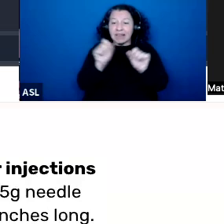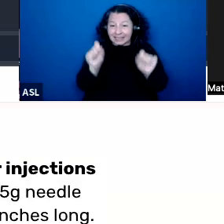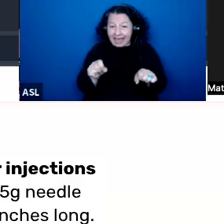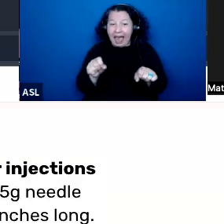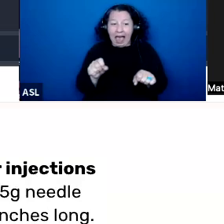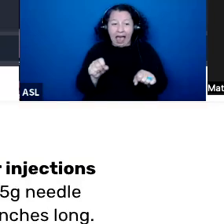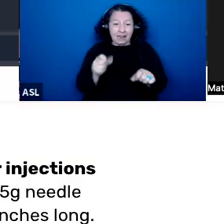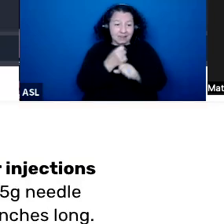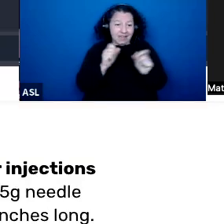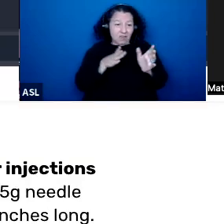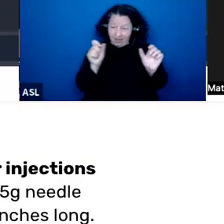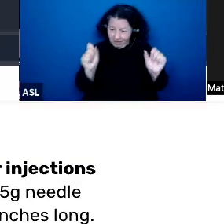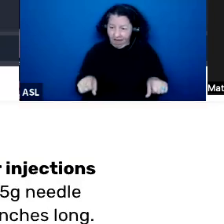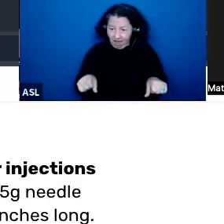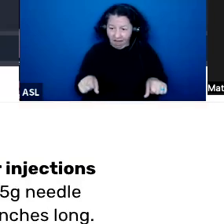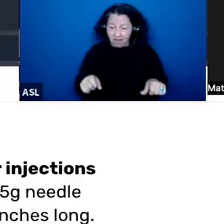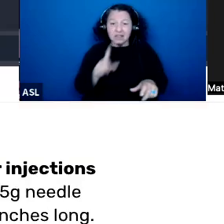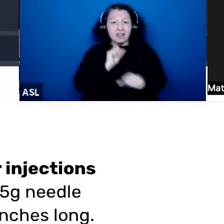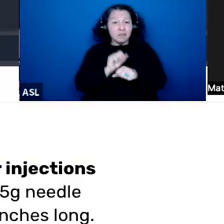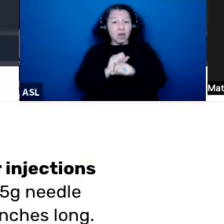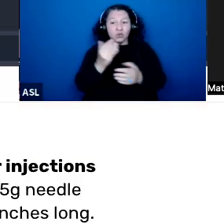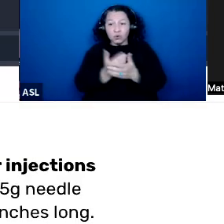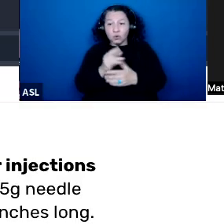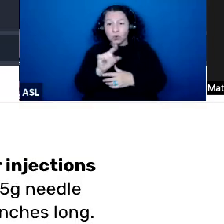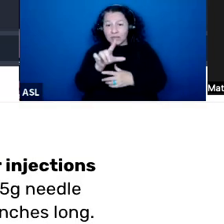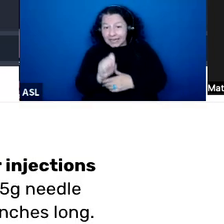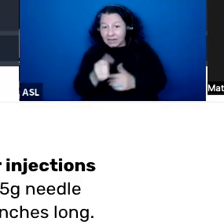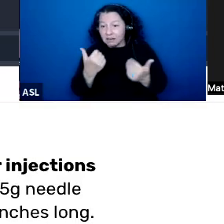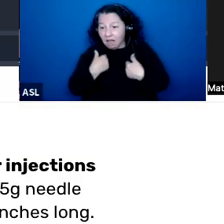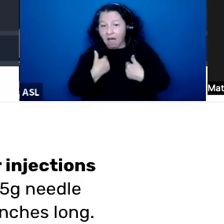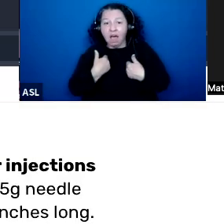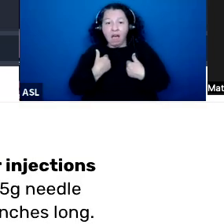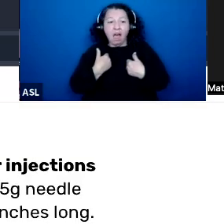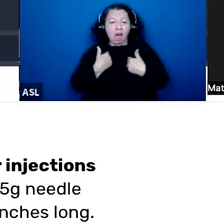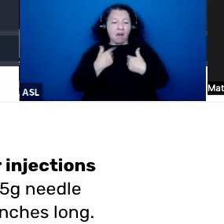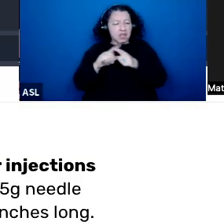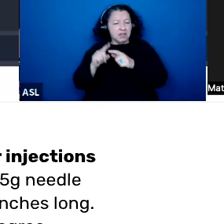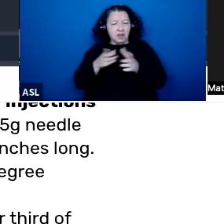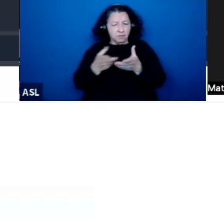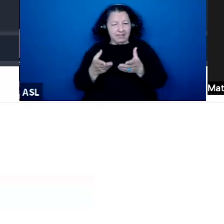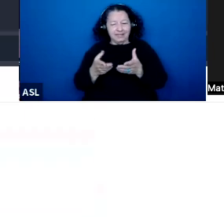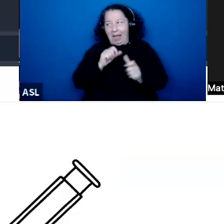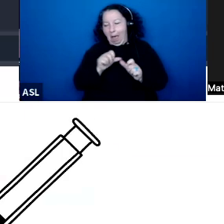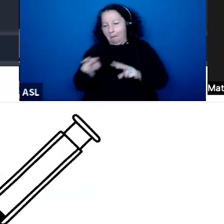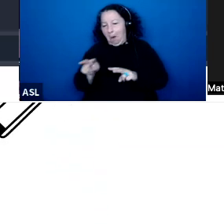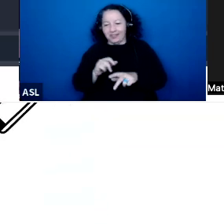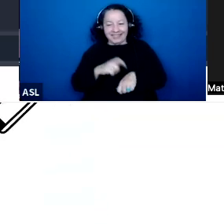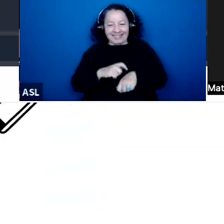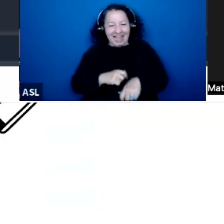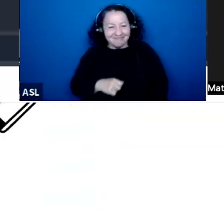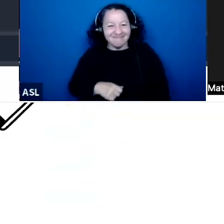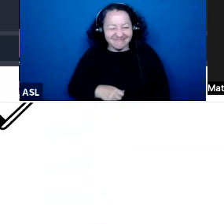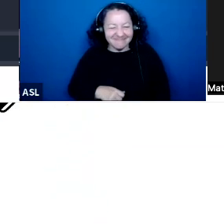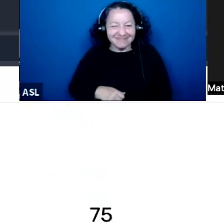how you can actually do this in a safe way, making sure we're using new needles, etc. Keep going, looking at the